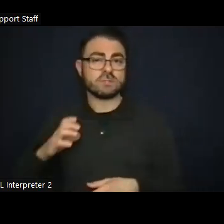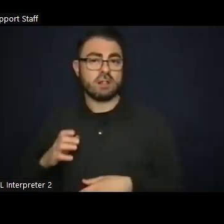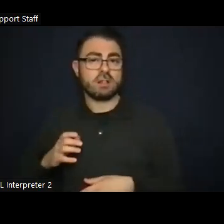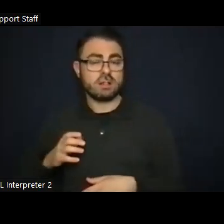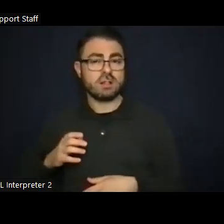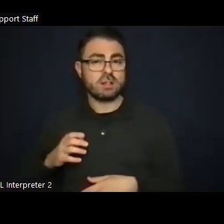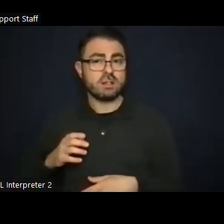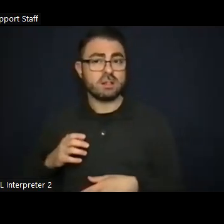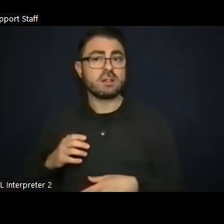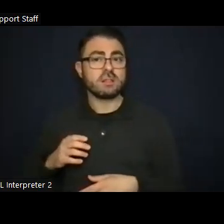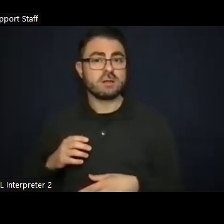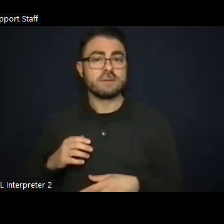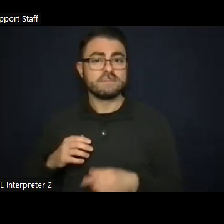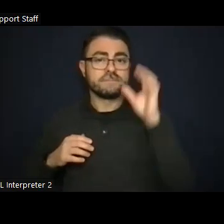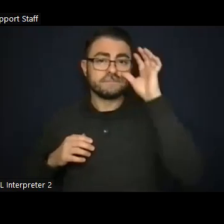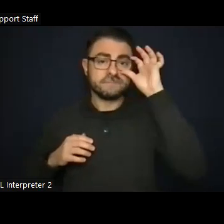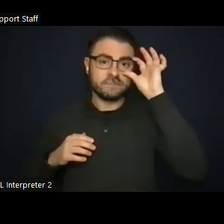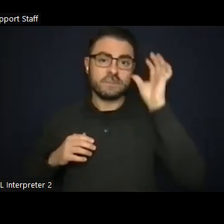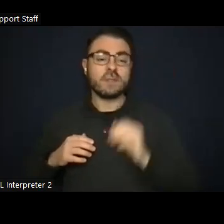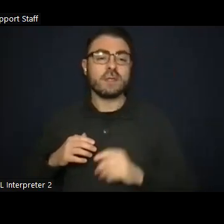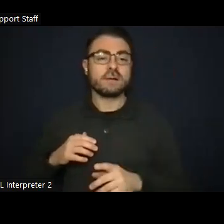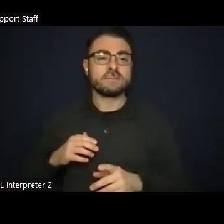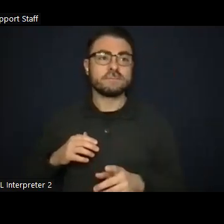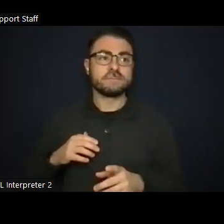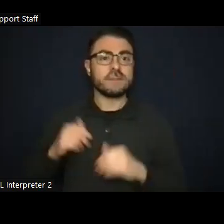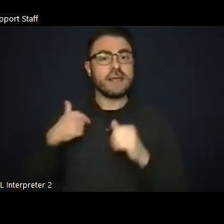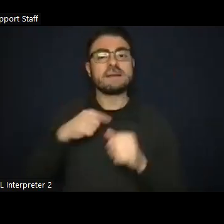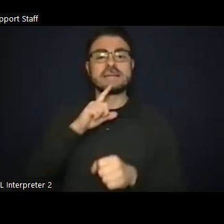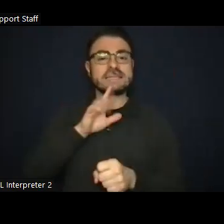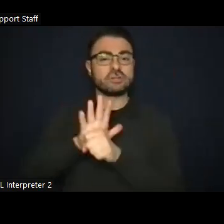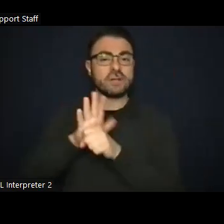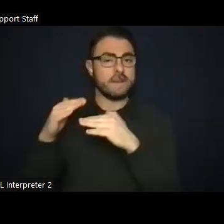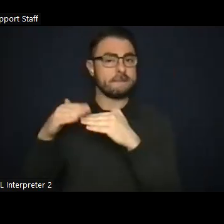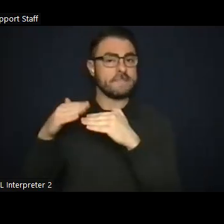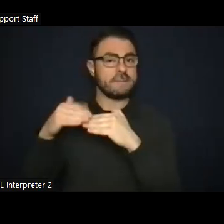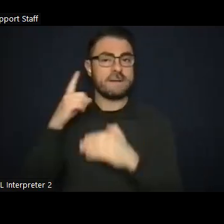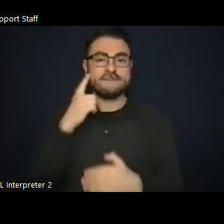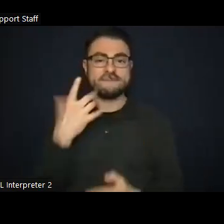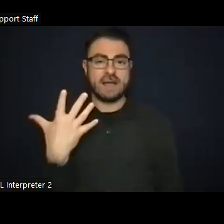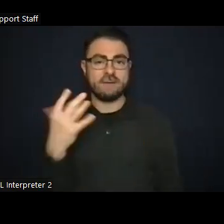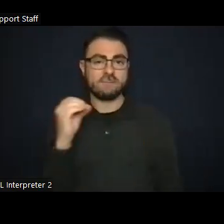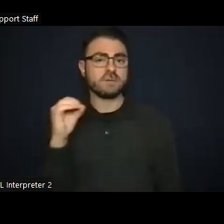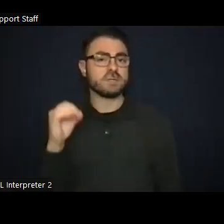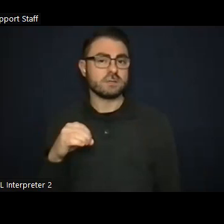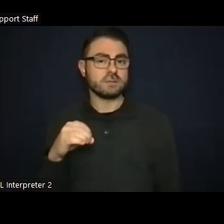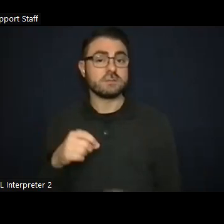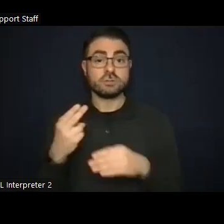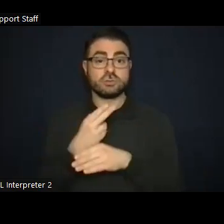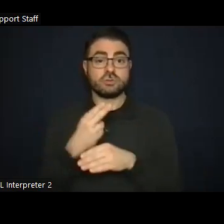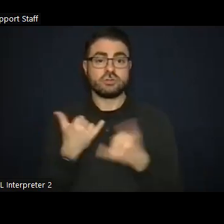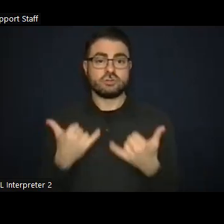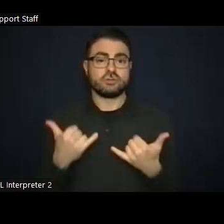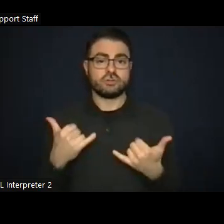they would, you know, there's a guaranteed minimum of 5%, which using current police bureau